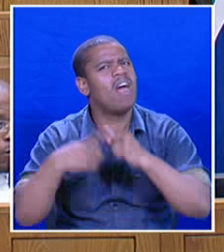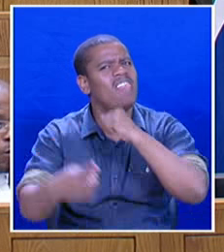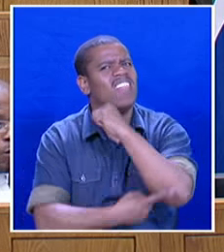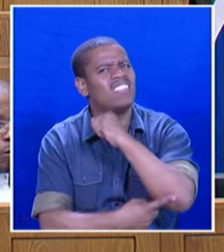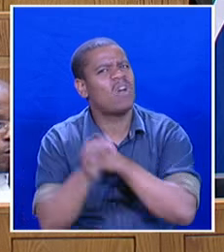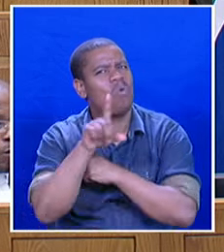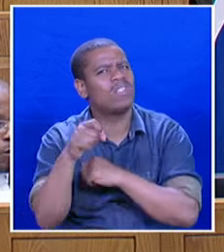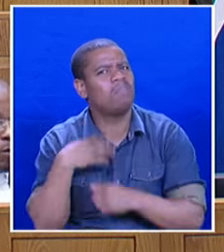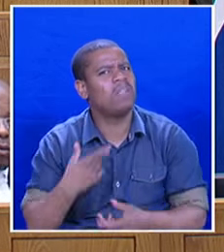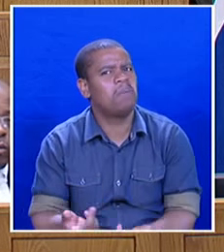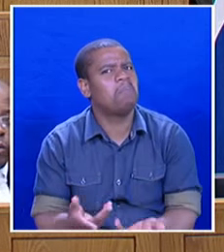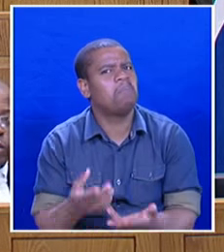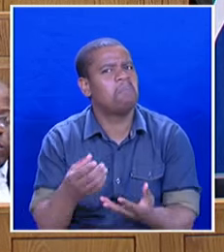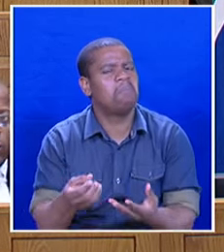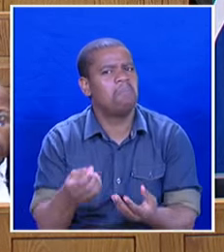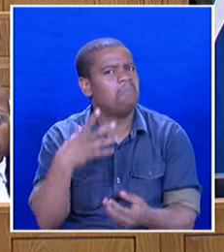The last part of